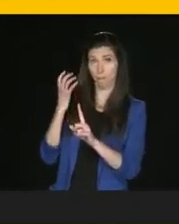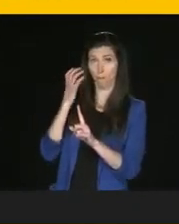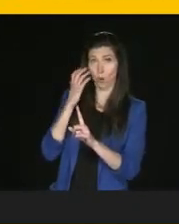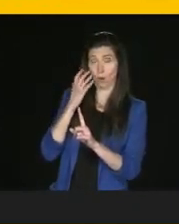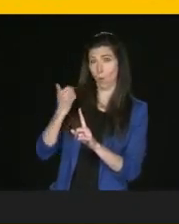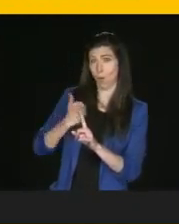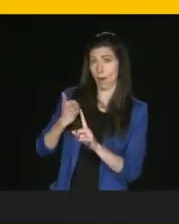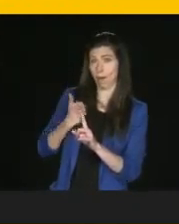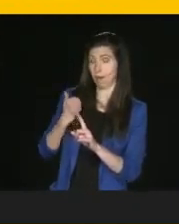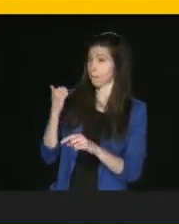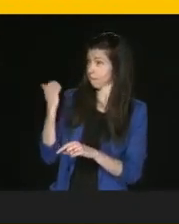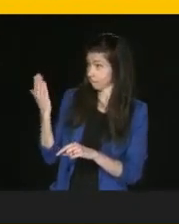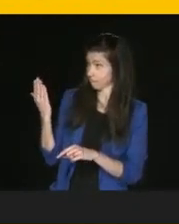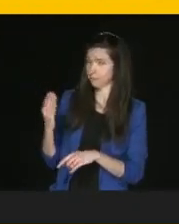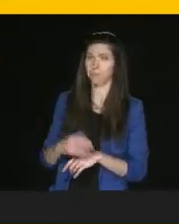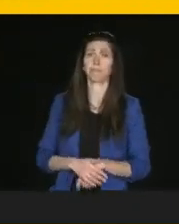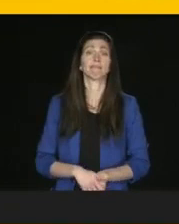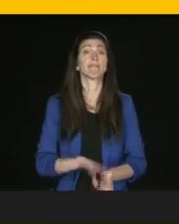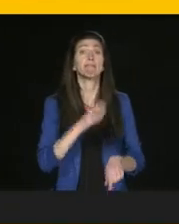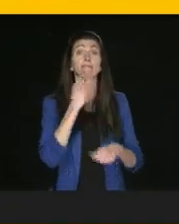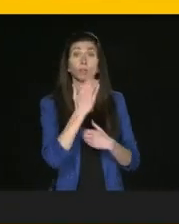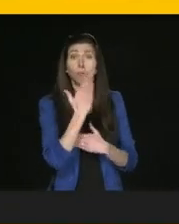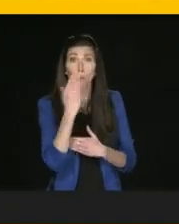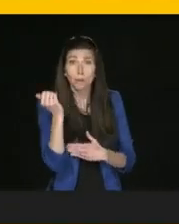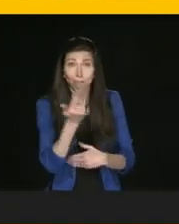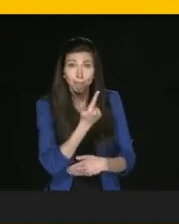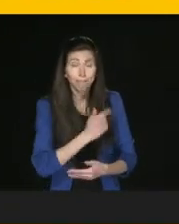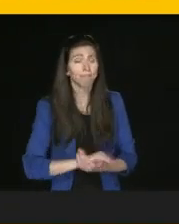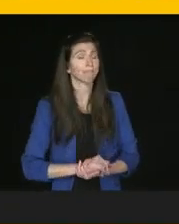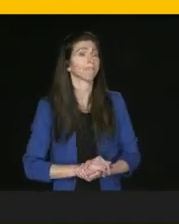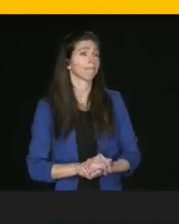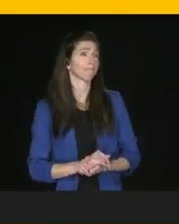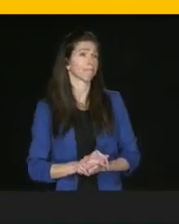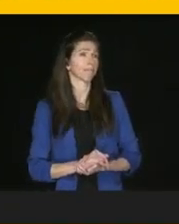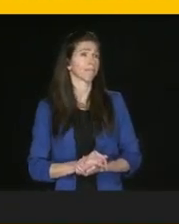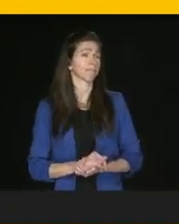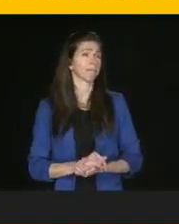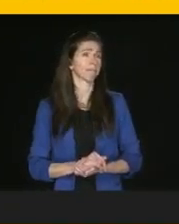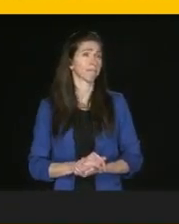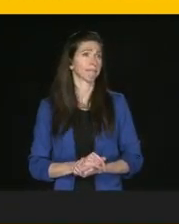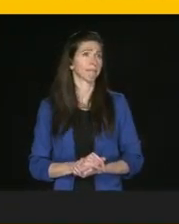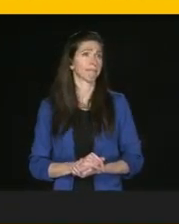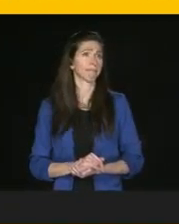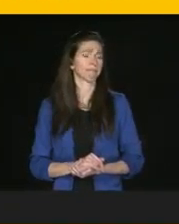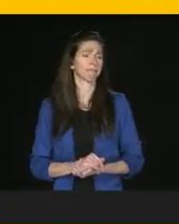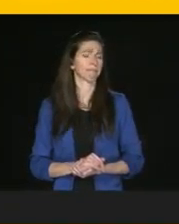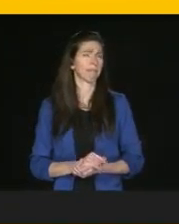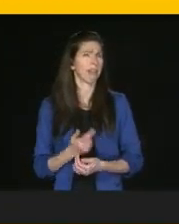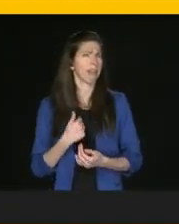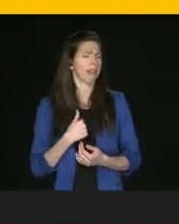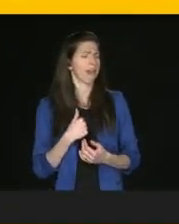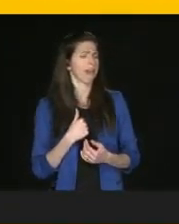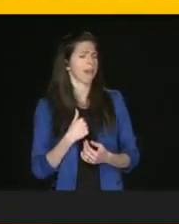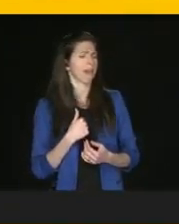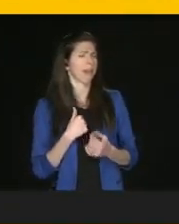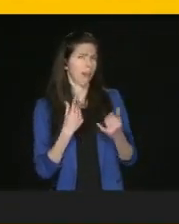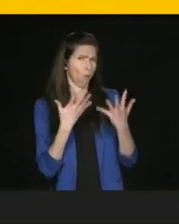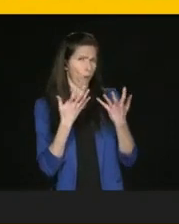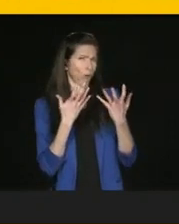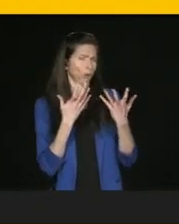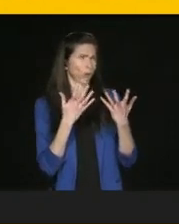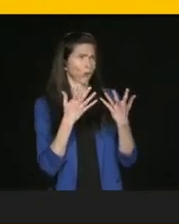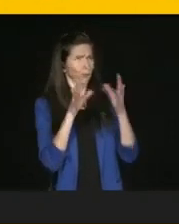everyone. Now, I understand the situation, but Canadians want to understand what's going on as well. What is your